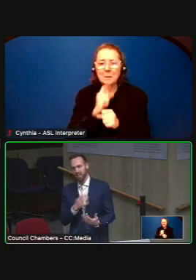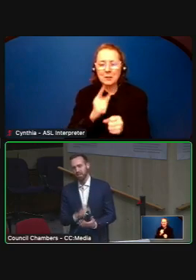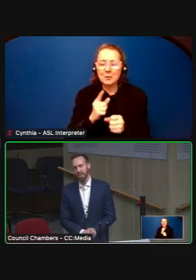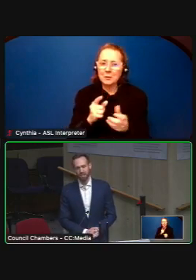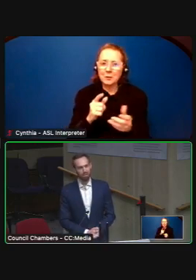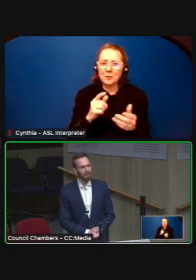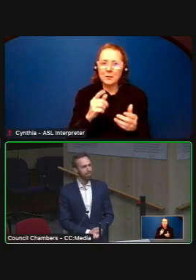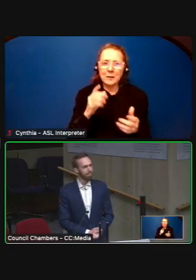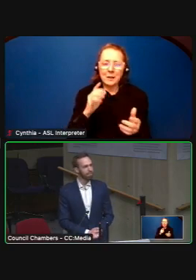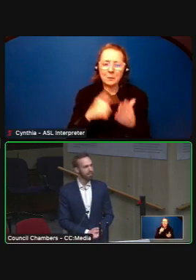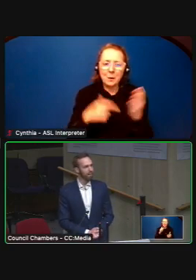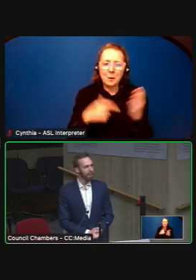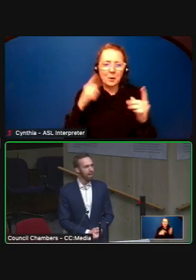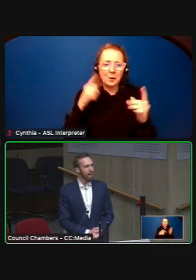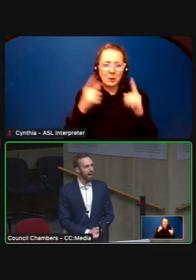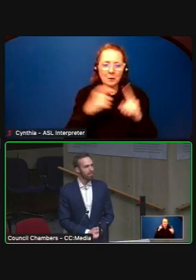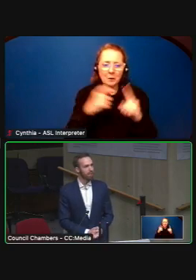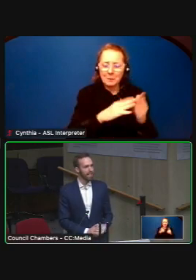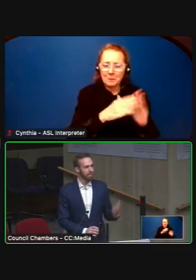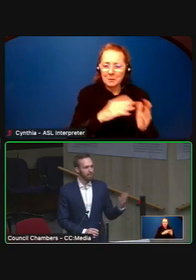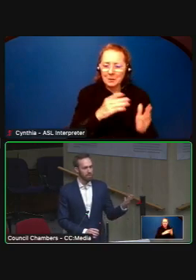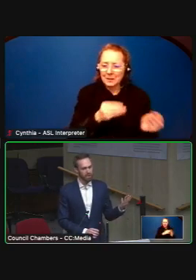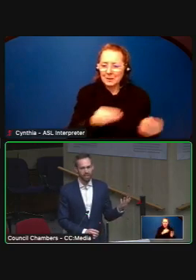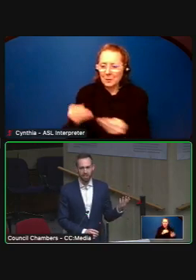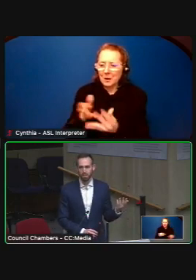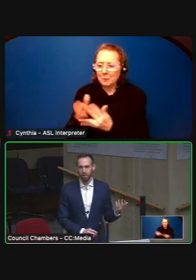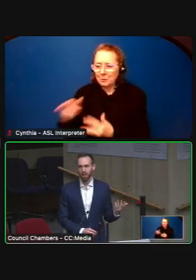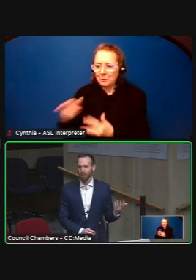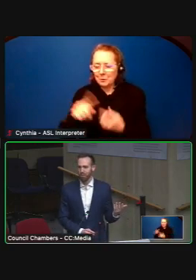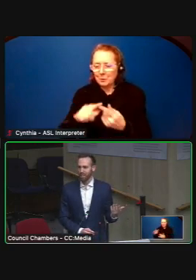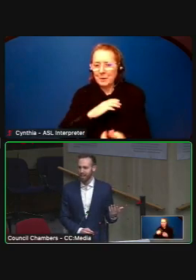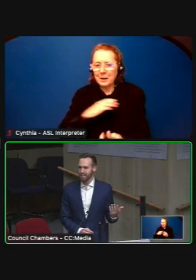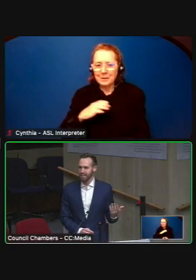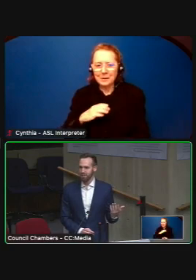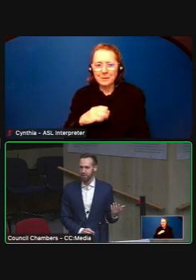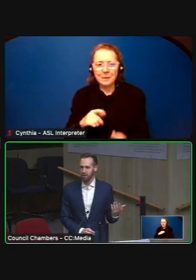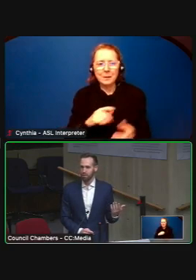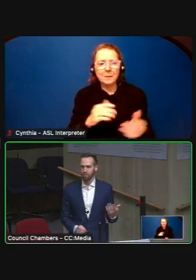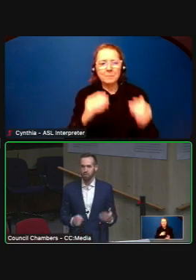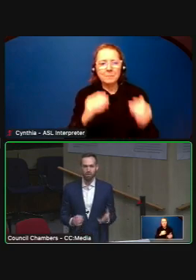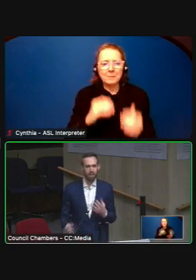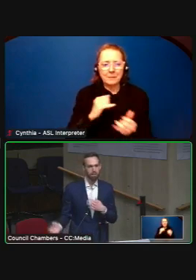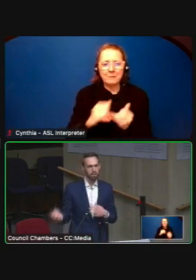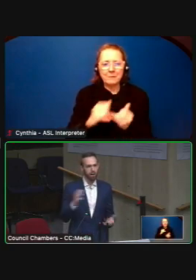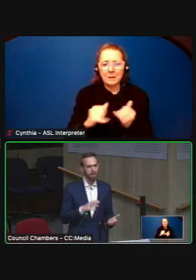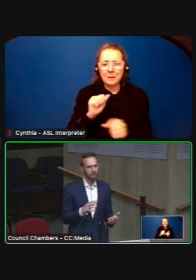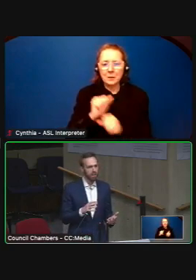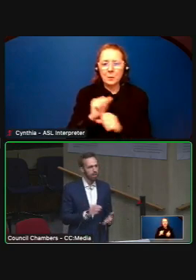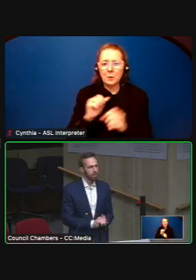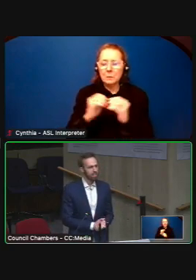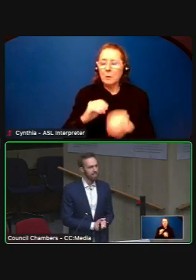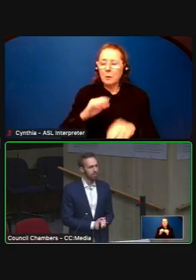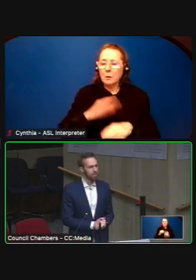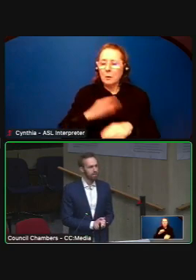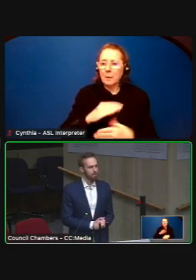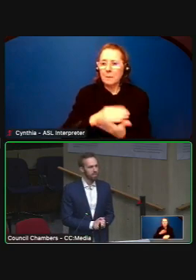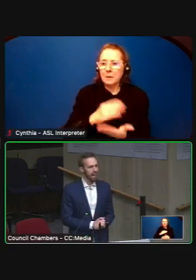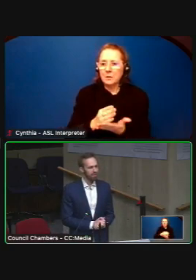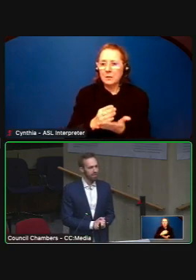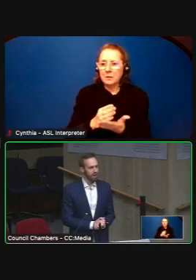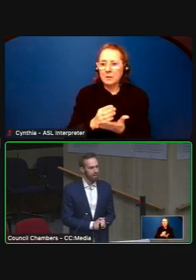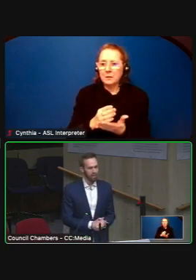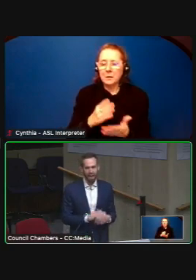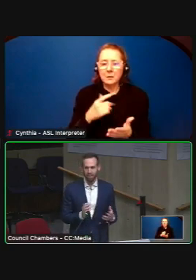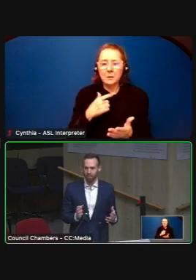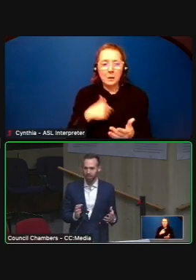things are coming back to SPRAB. Finally, really working a little bit more on the budget lines. So we've moved up this part of our presentations from staff